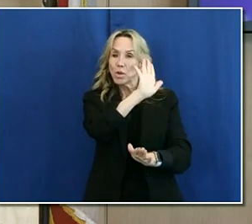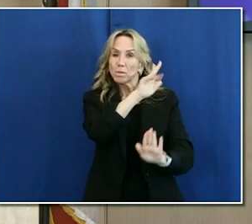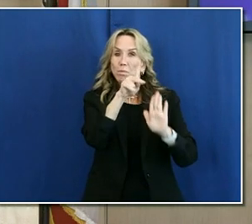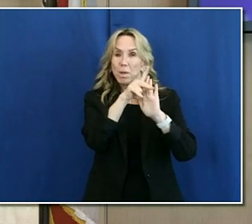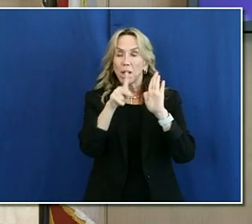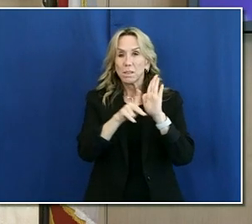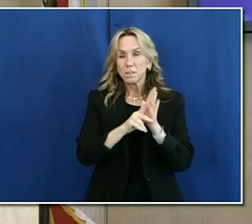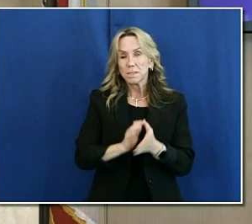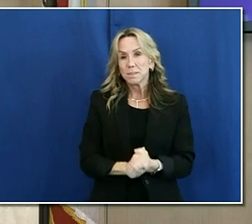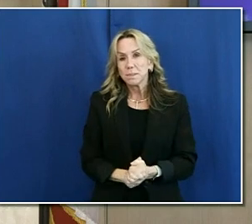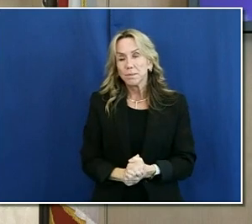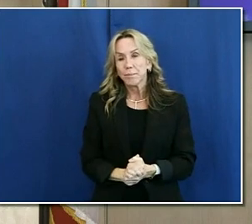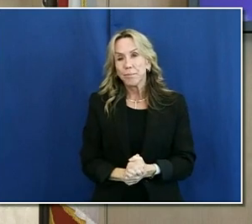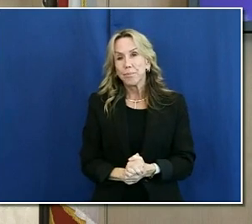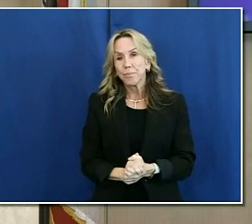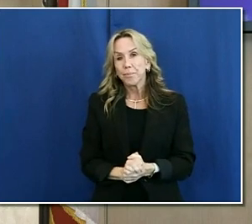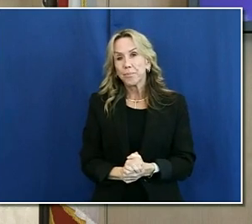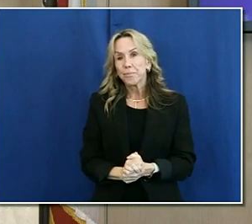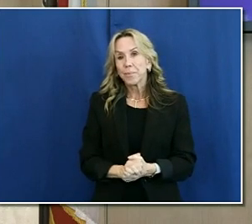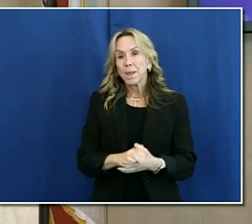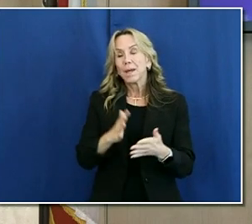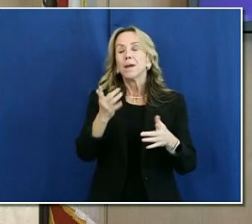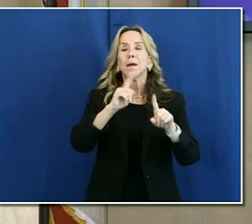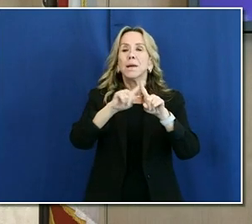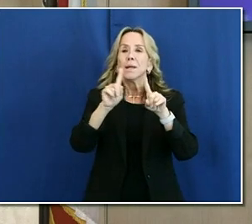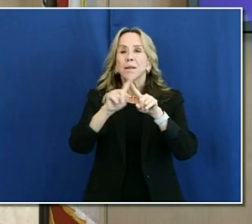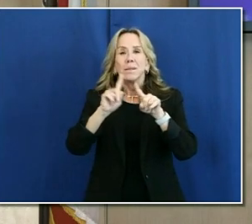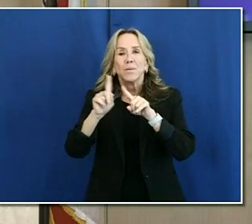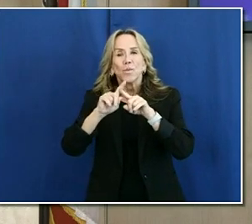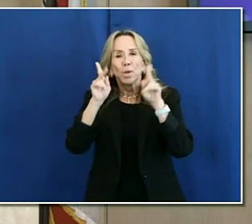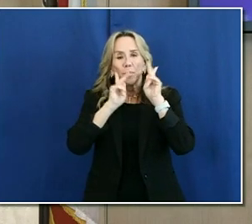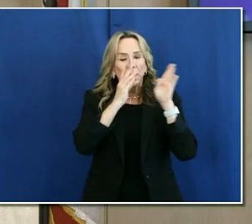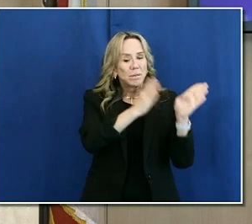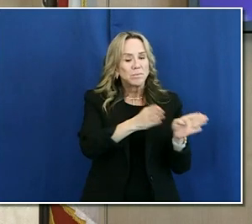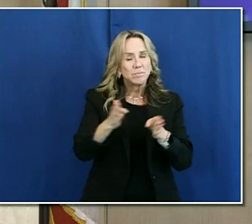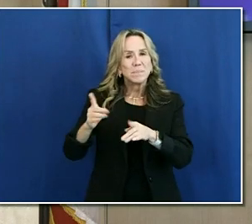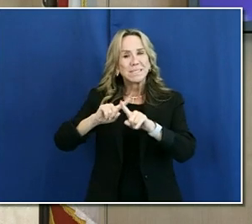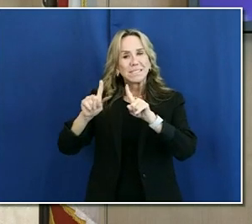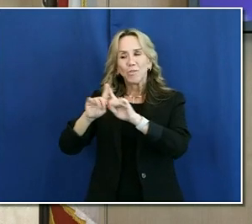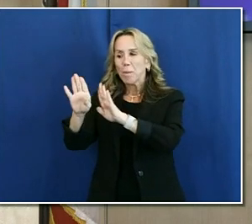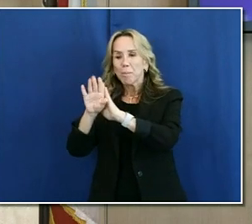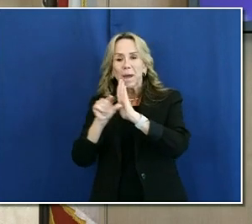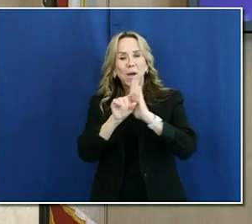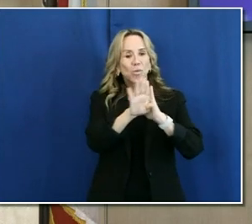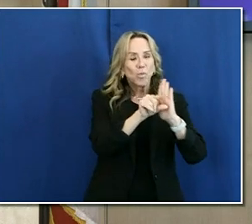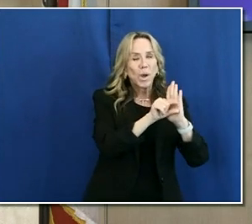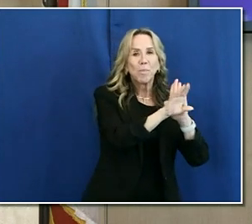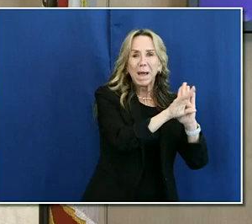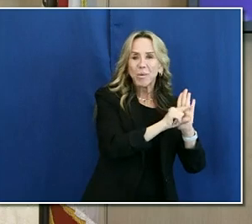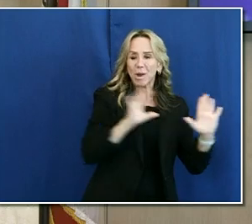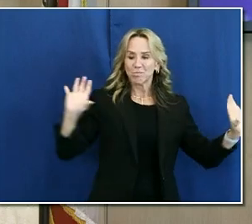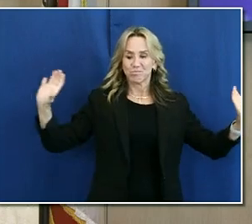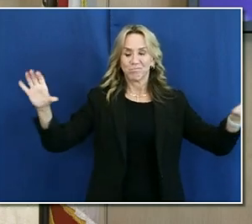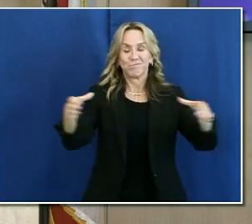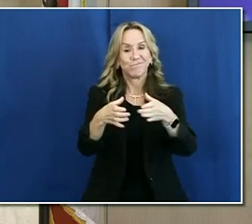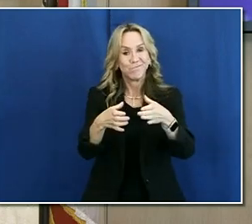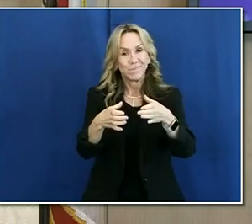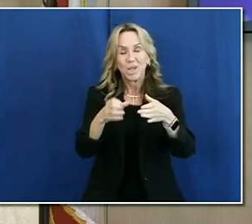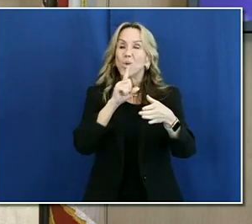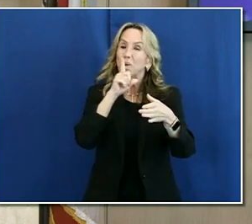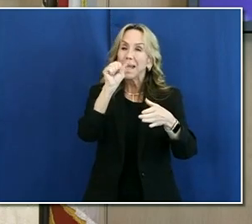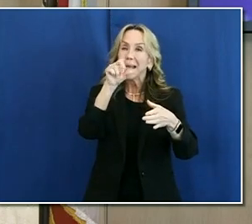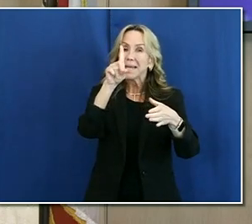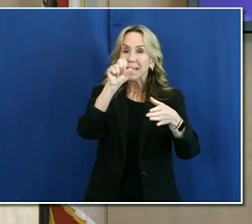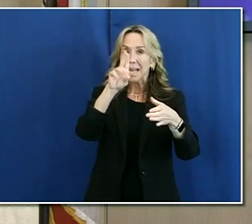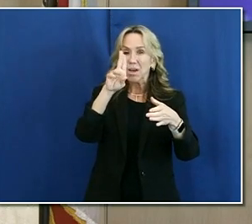expected from when we have individuals from different backgrounds coming together. And so SDSU has been proactively prepared for this really since the